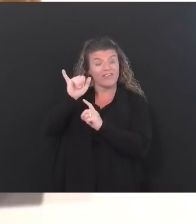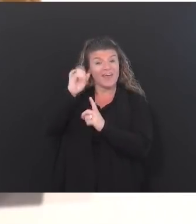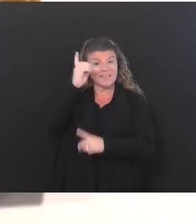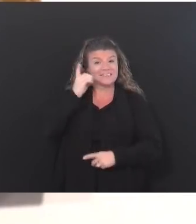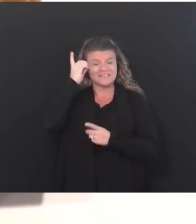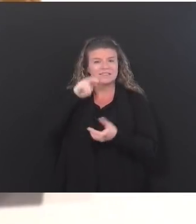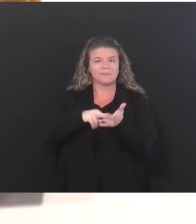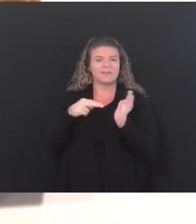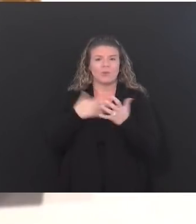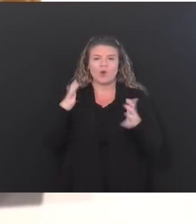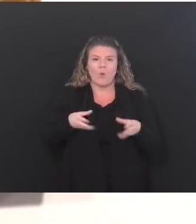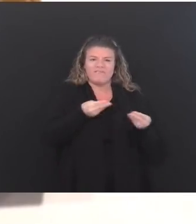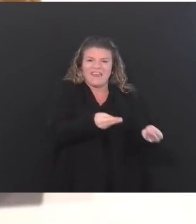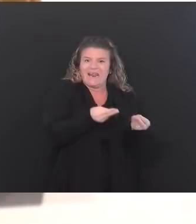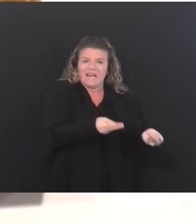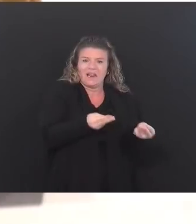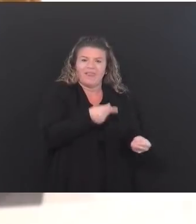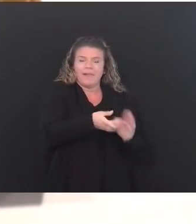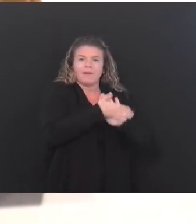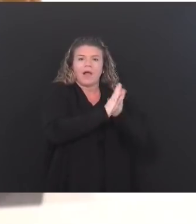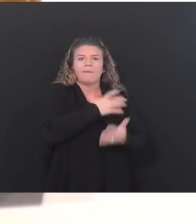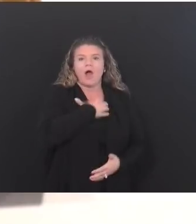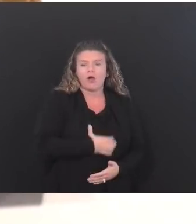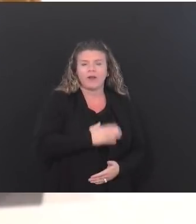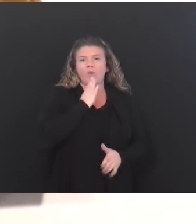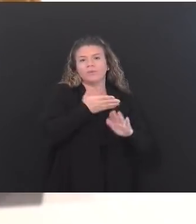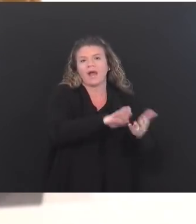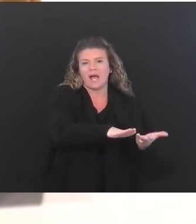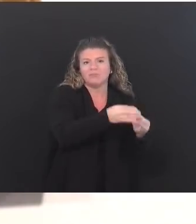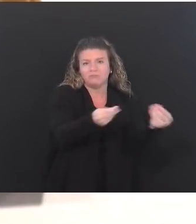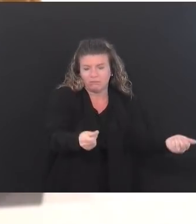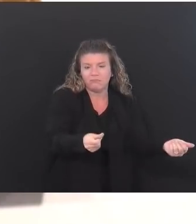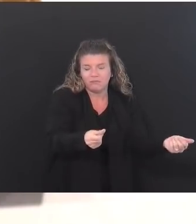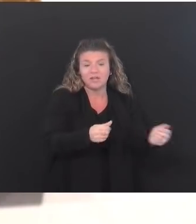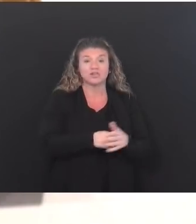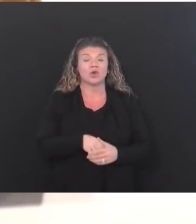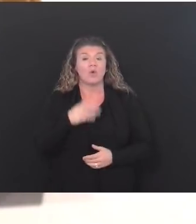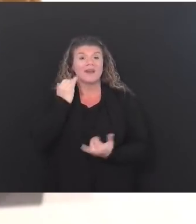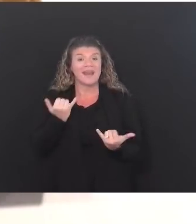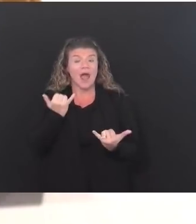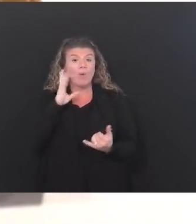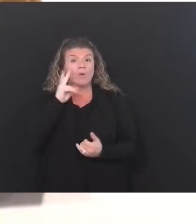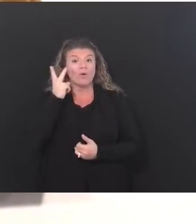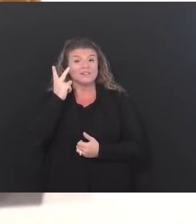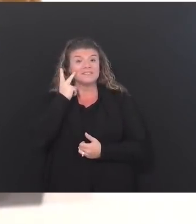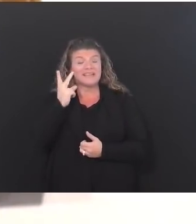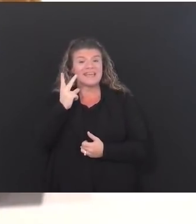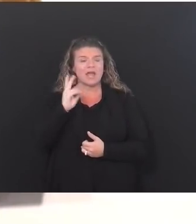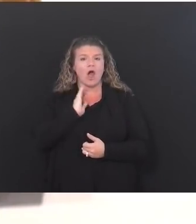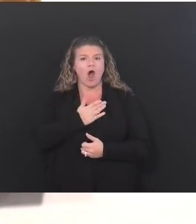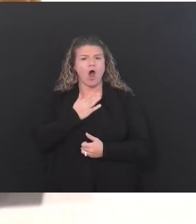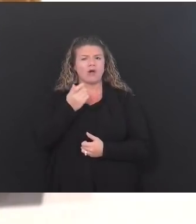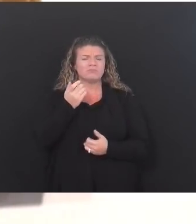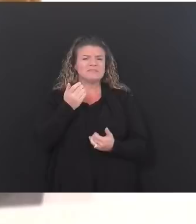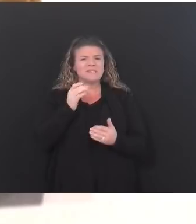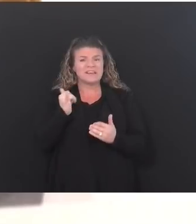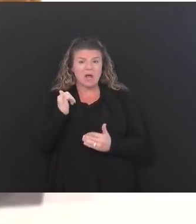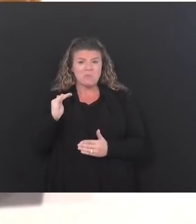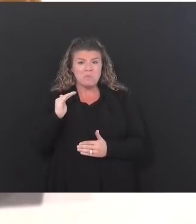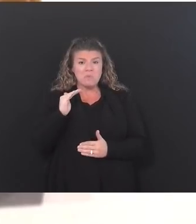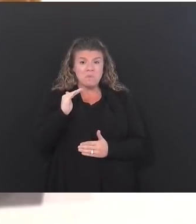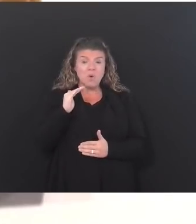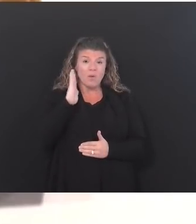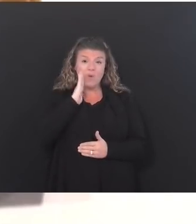job. The max time that we will see our little surge, it looks like by this